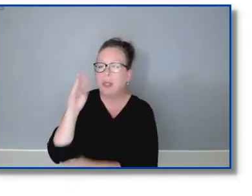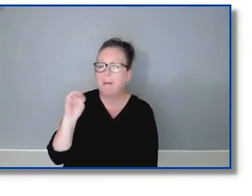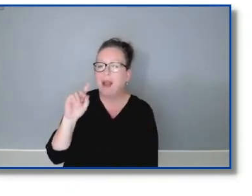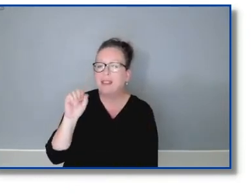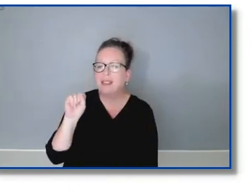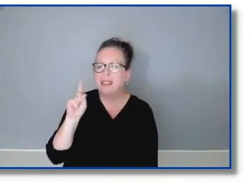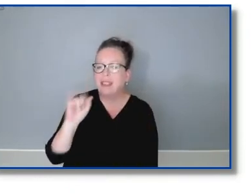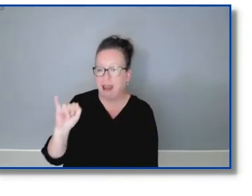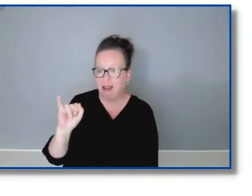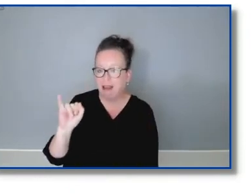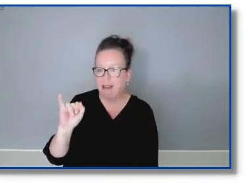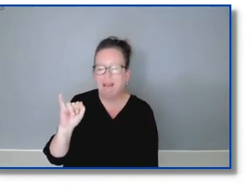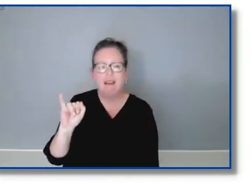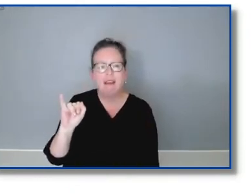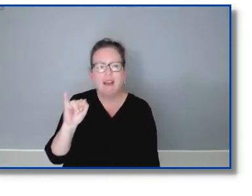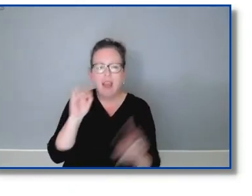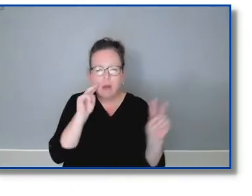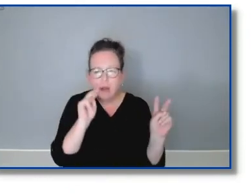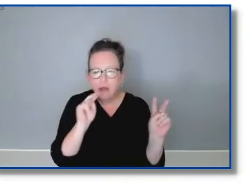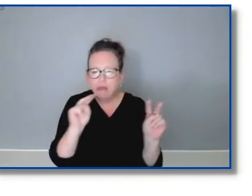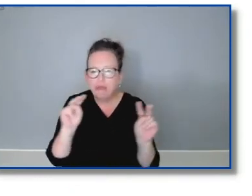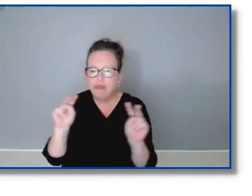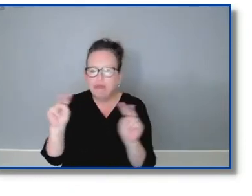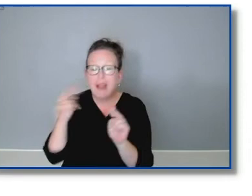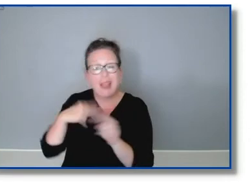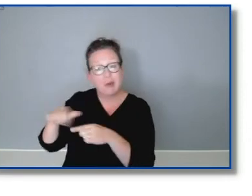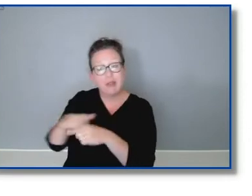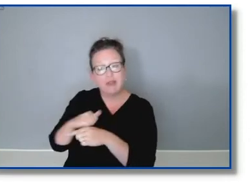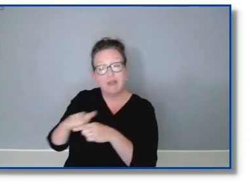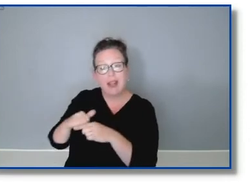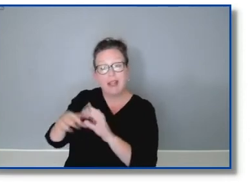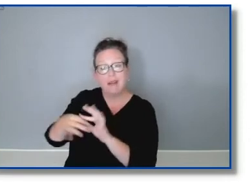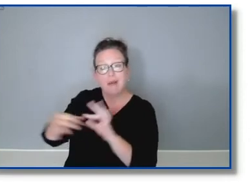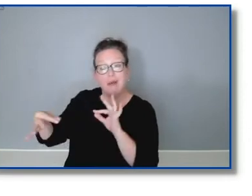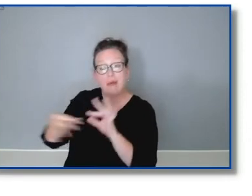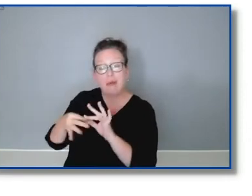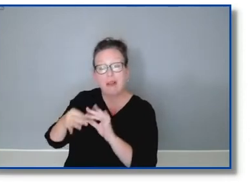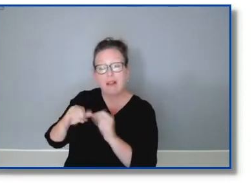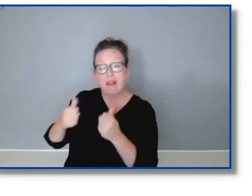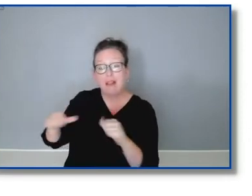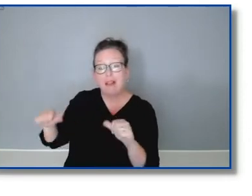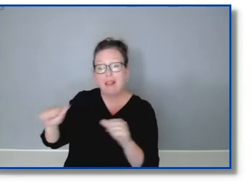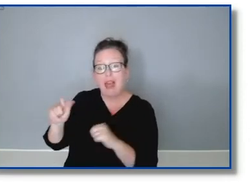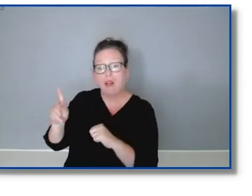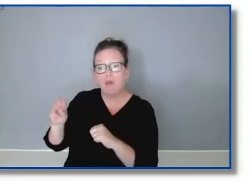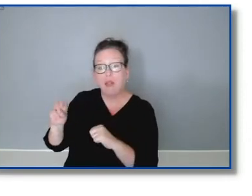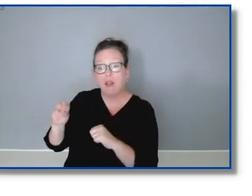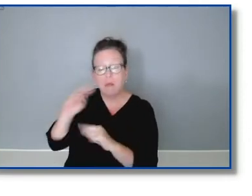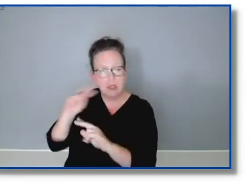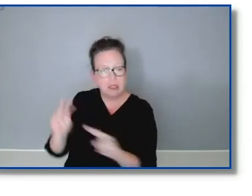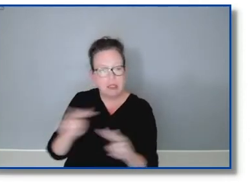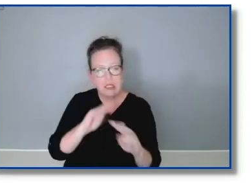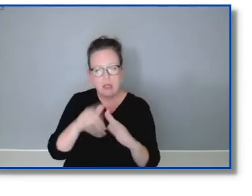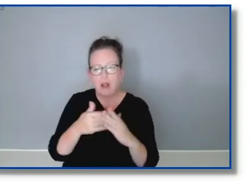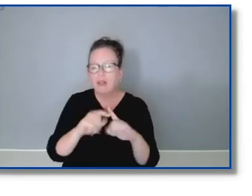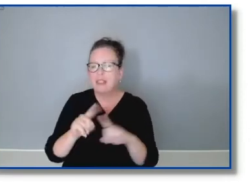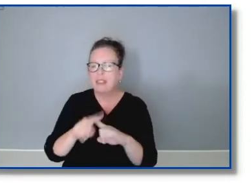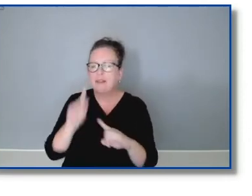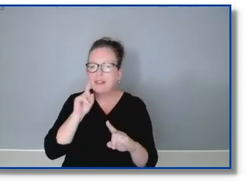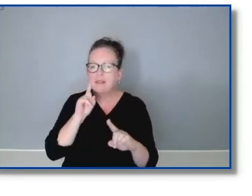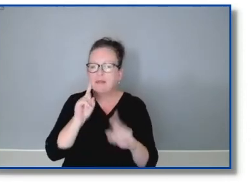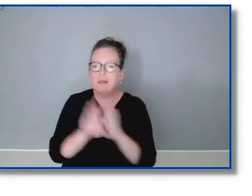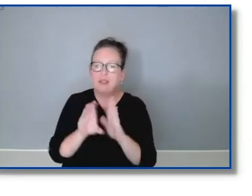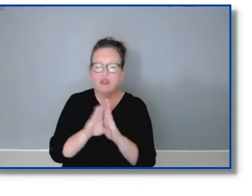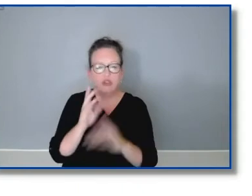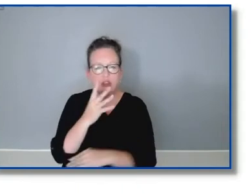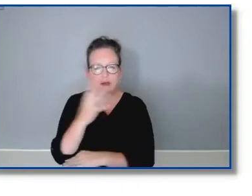they were all we trained the algorithm on all these trees, and then we started producing this kind of new images of bonsai trees